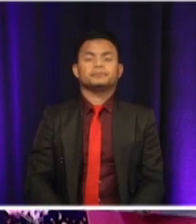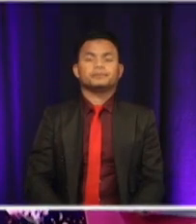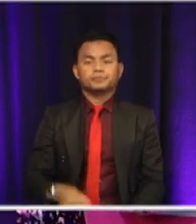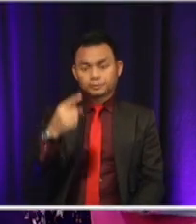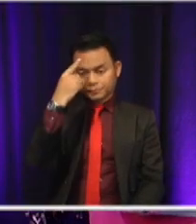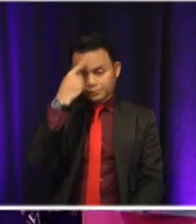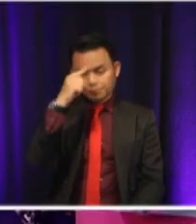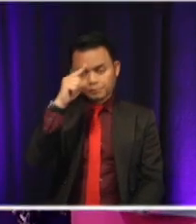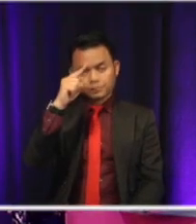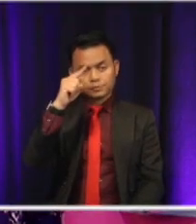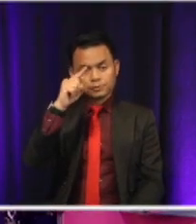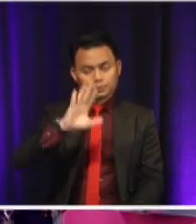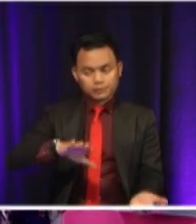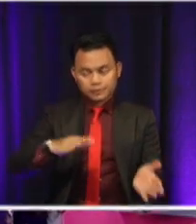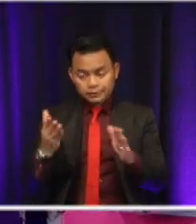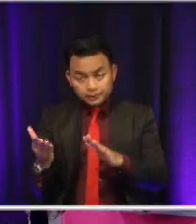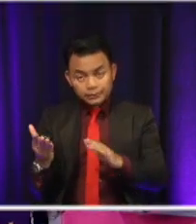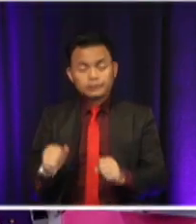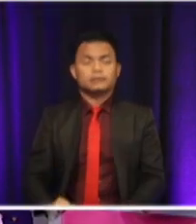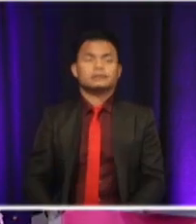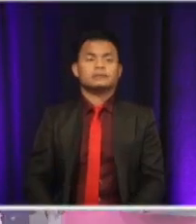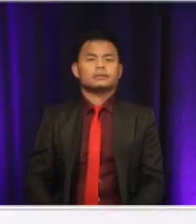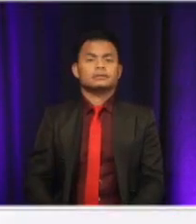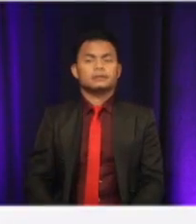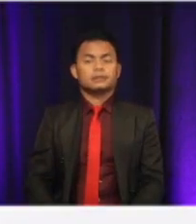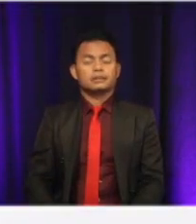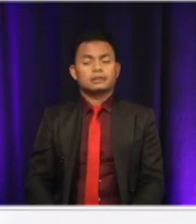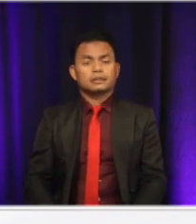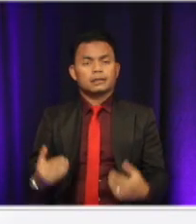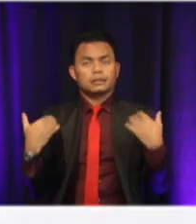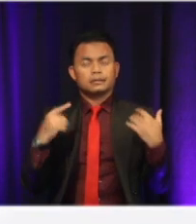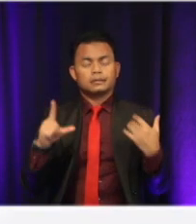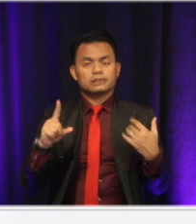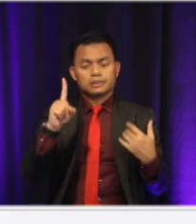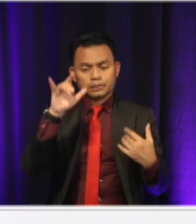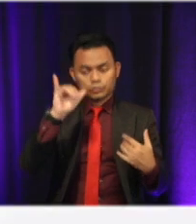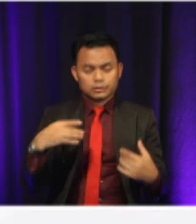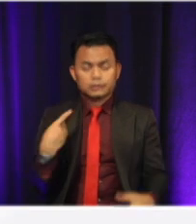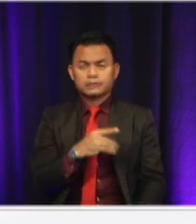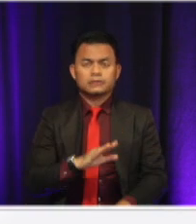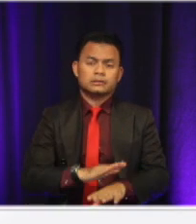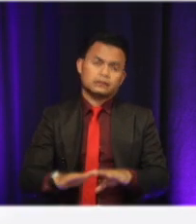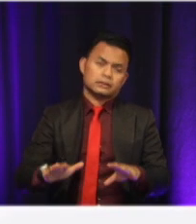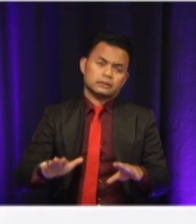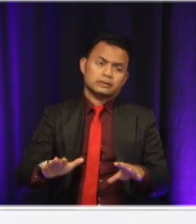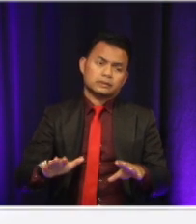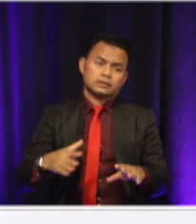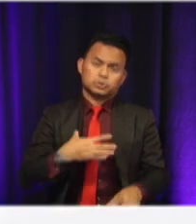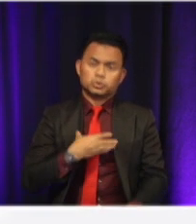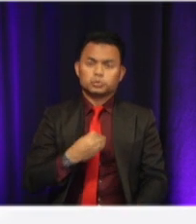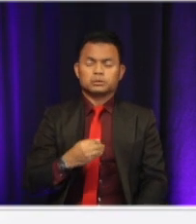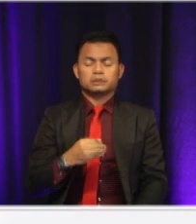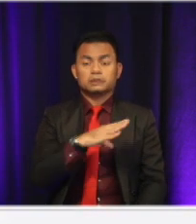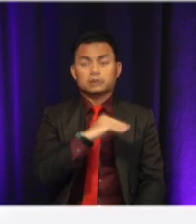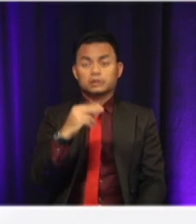a negative event, if it was something you disagreed with, show very clearly in your response.